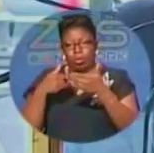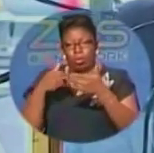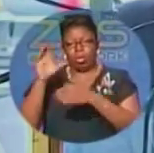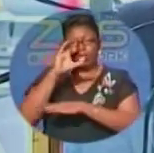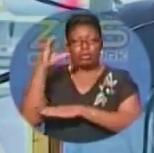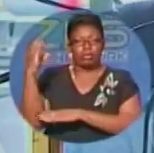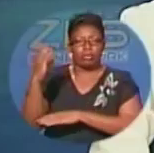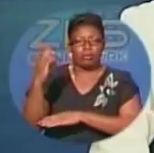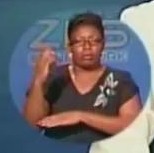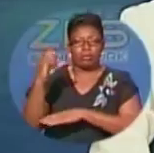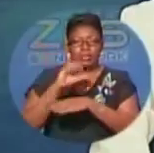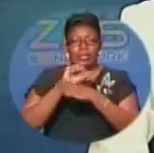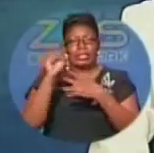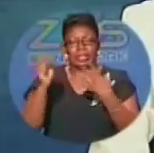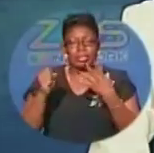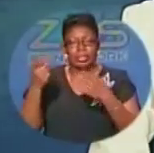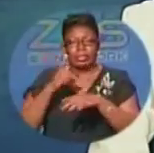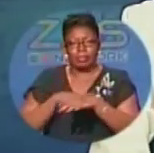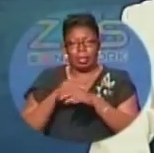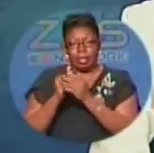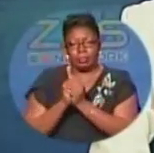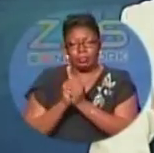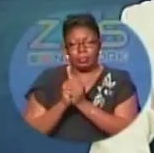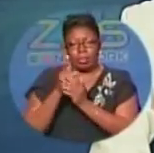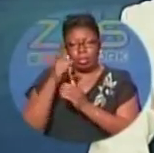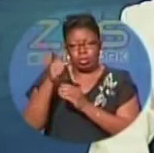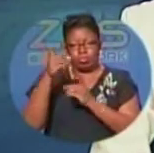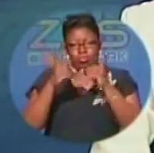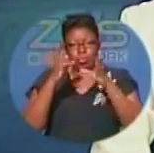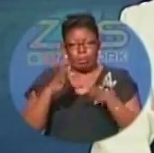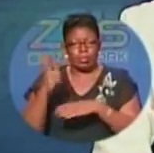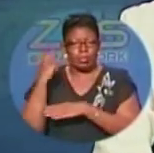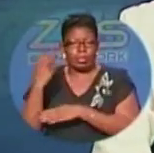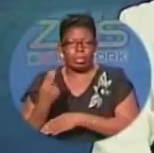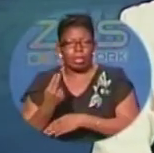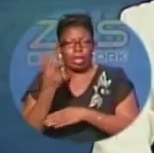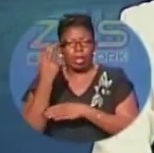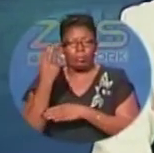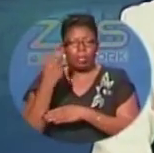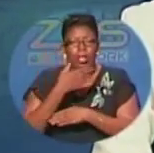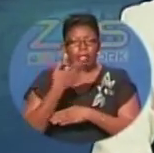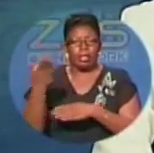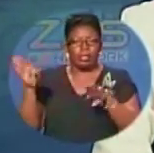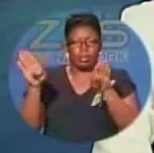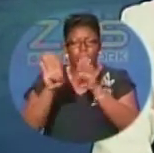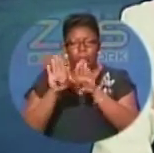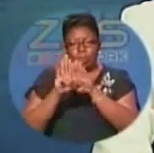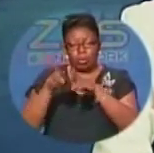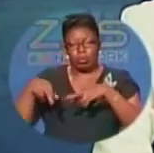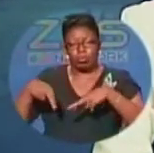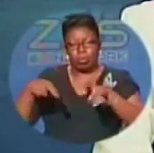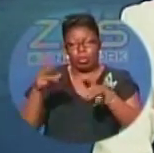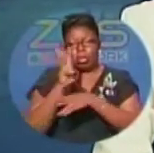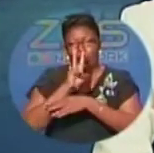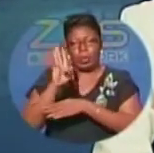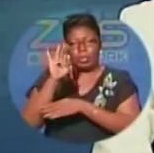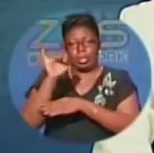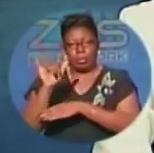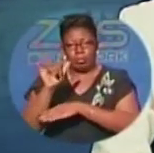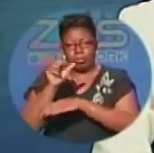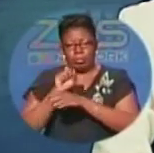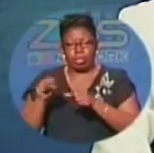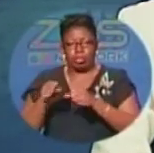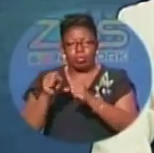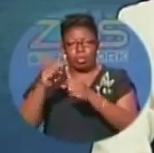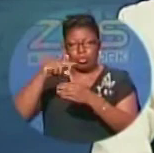season begins. And for you motorists out there, listen up. There's a full road closure at the West Bay Street